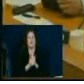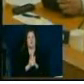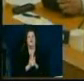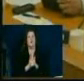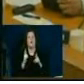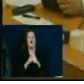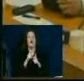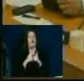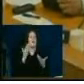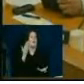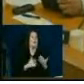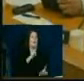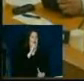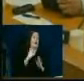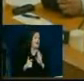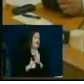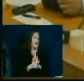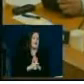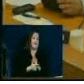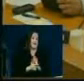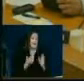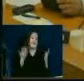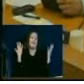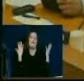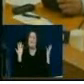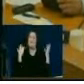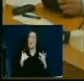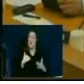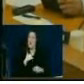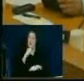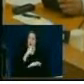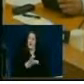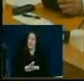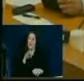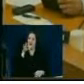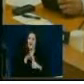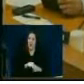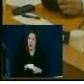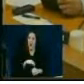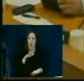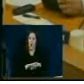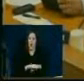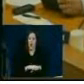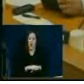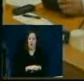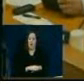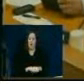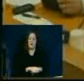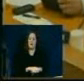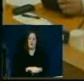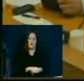and then again, it could not be legal. So we're being forced to vote on an